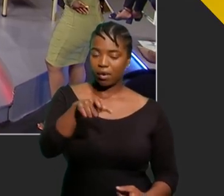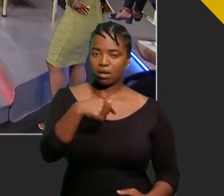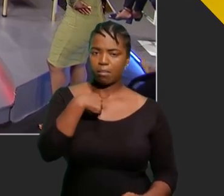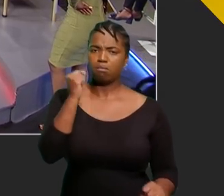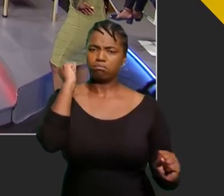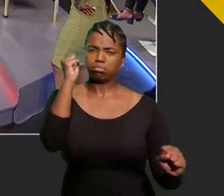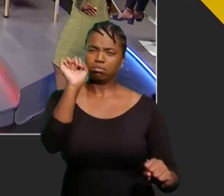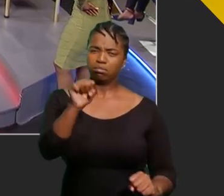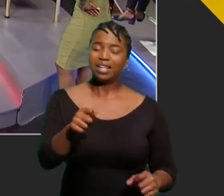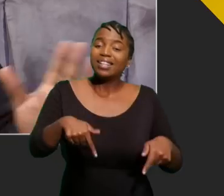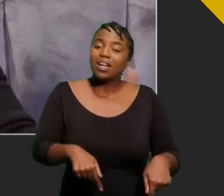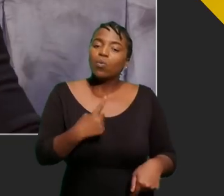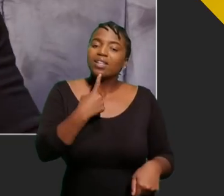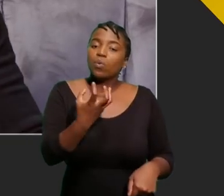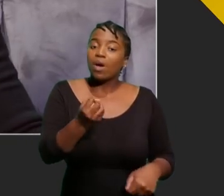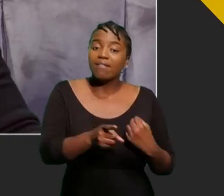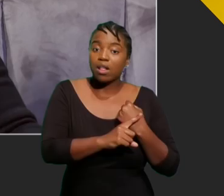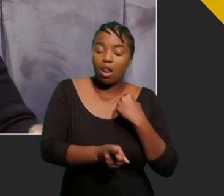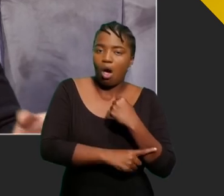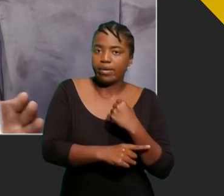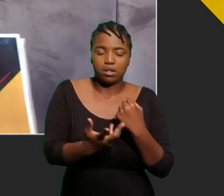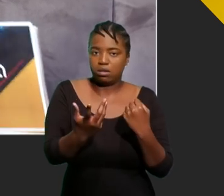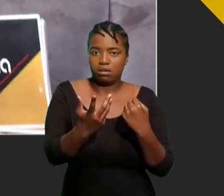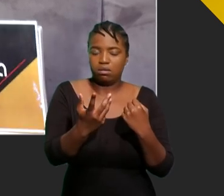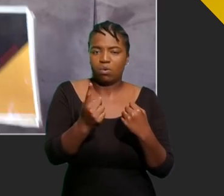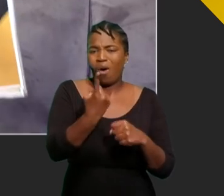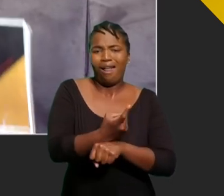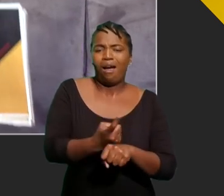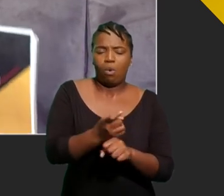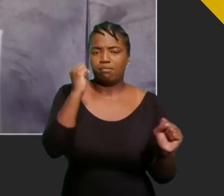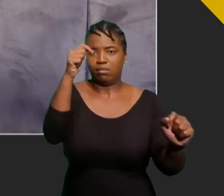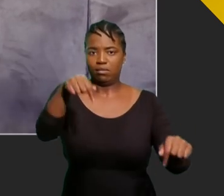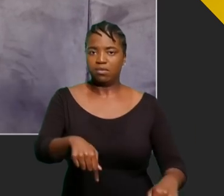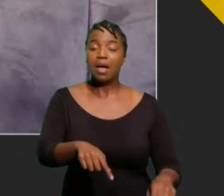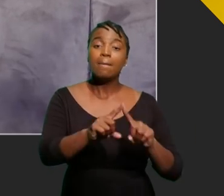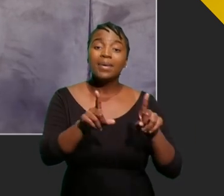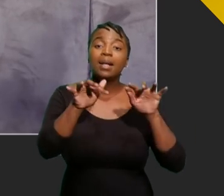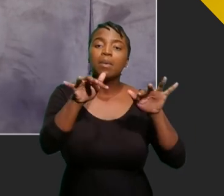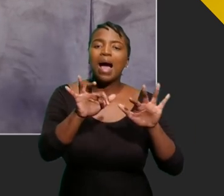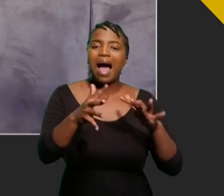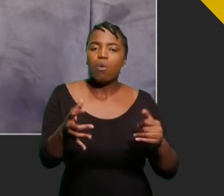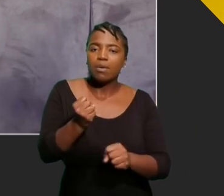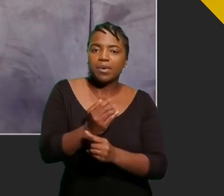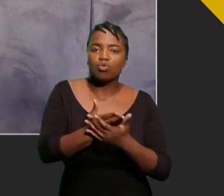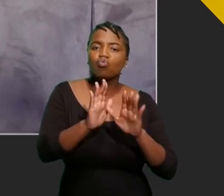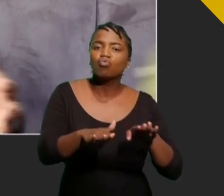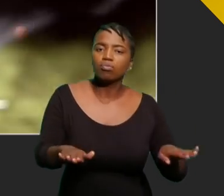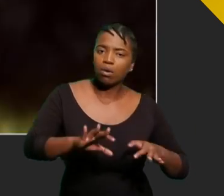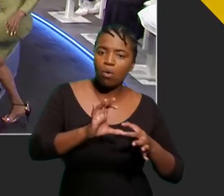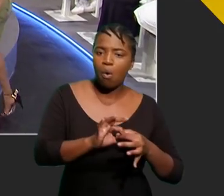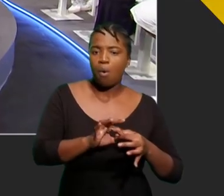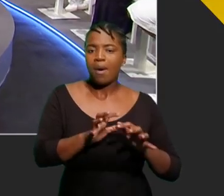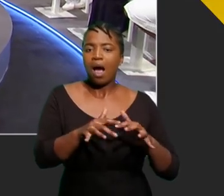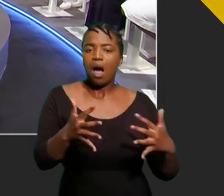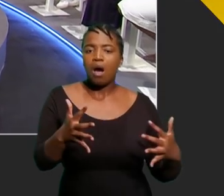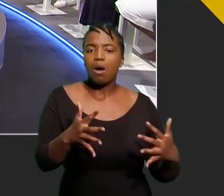about this. And here we're saying we have like the last minute in the show. But my question is, how do we mobilize the children at home? How do we